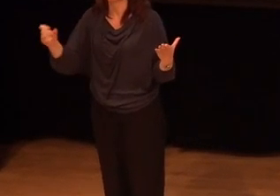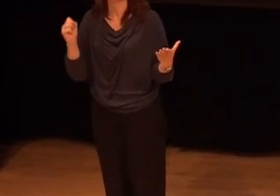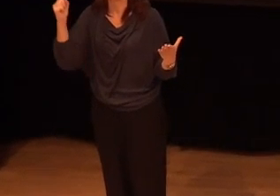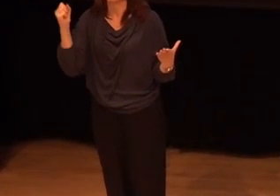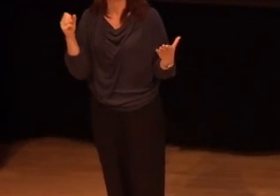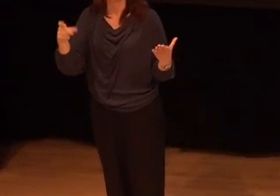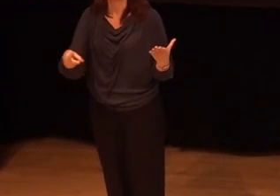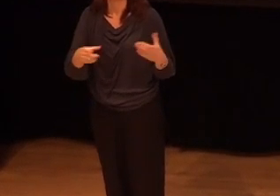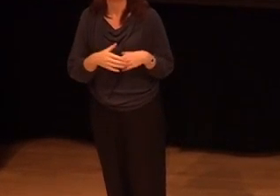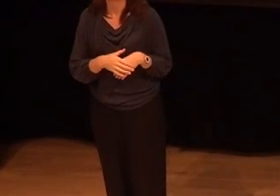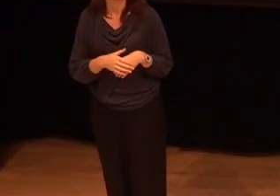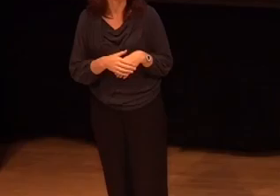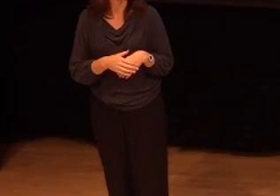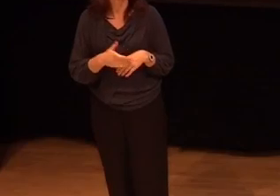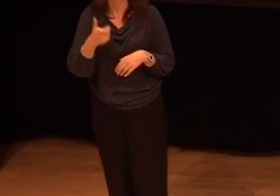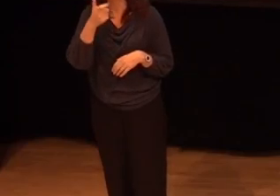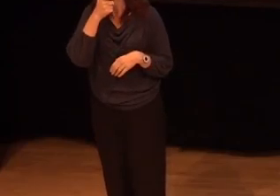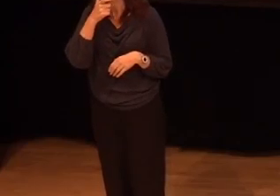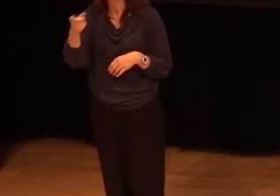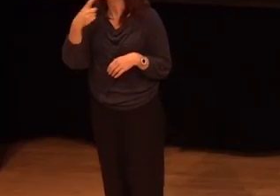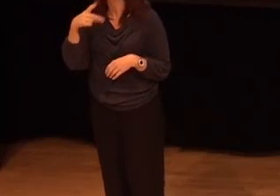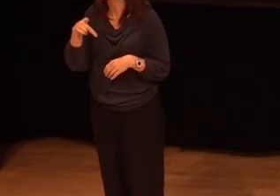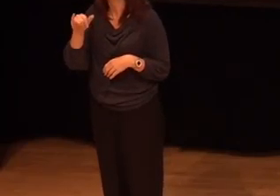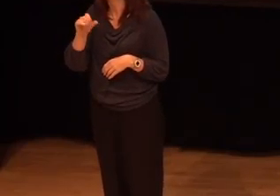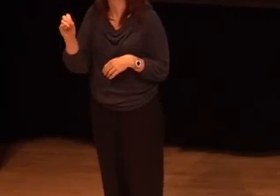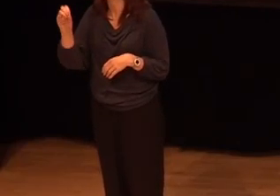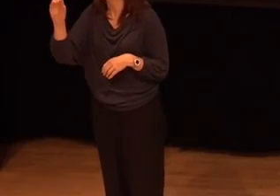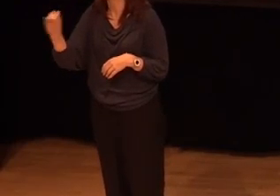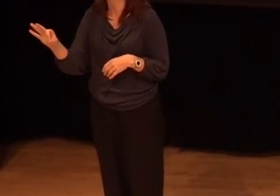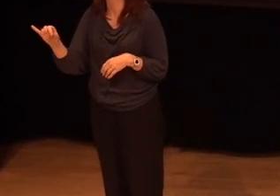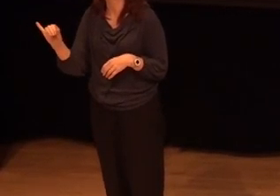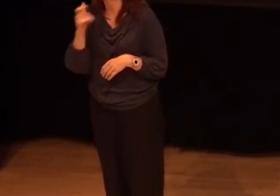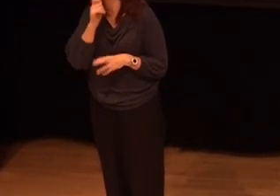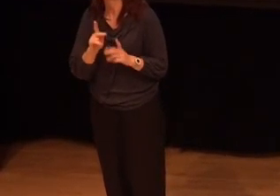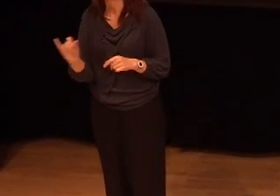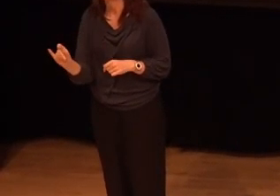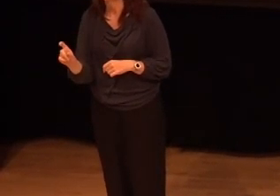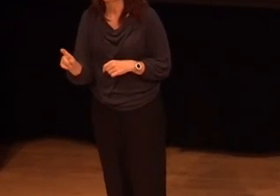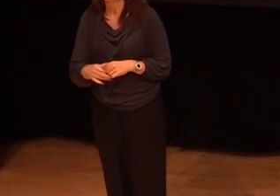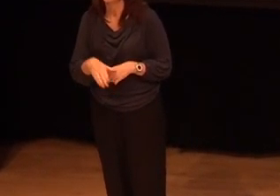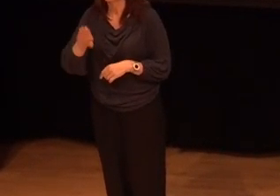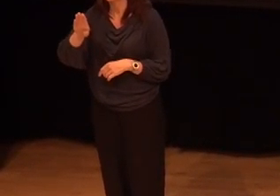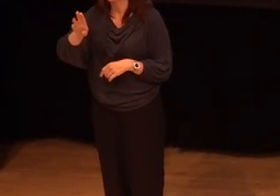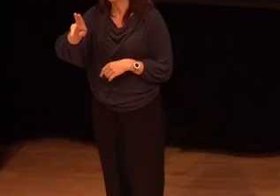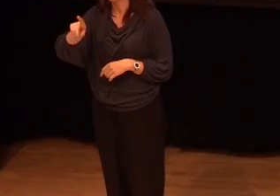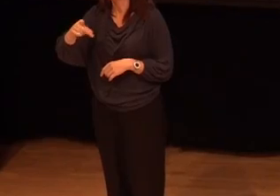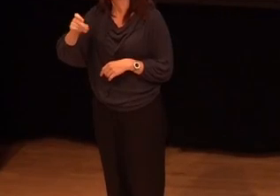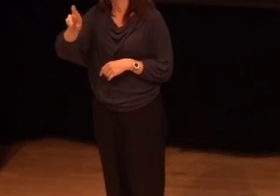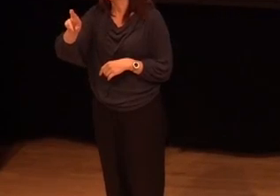a Britisher might? I can't do the accent. Piss off. I think so. Or bugger off. That's what we'd say.